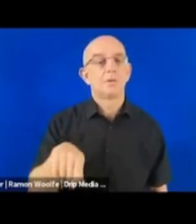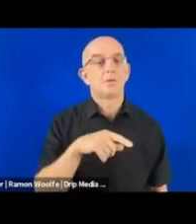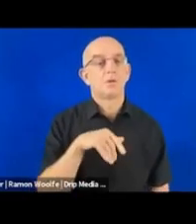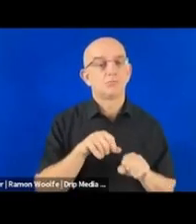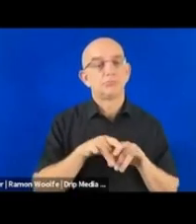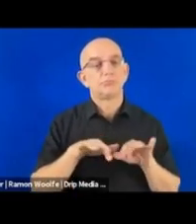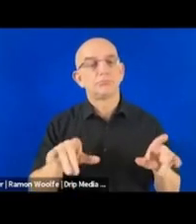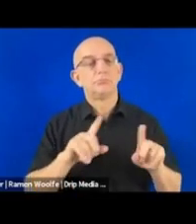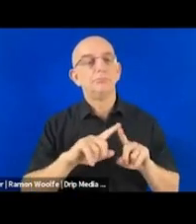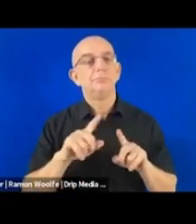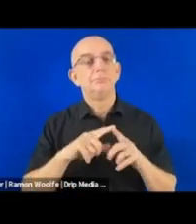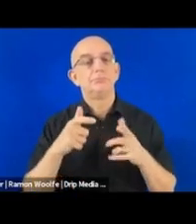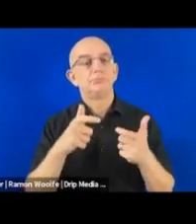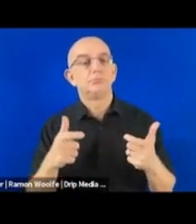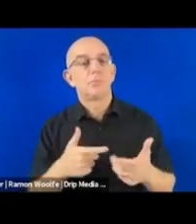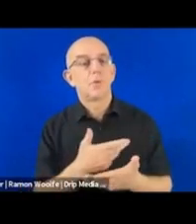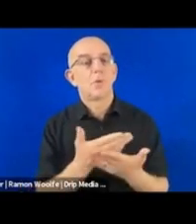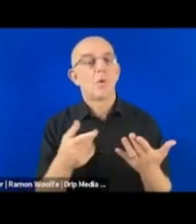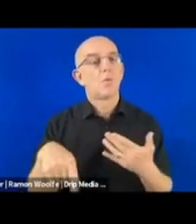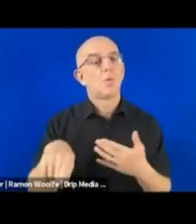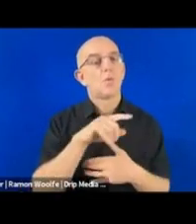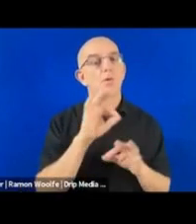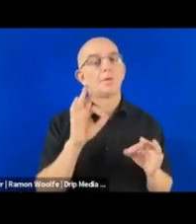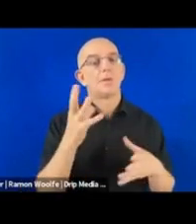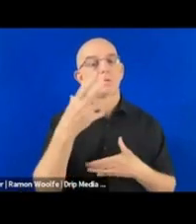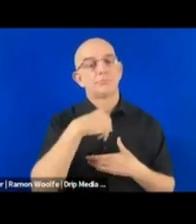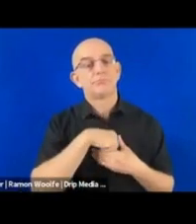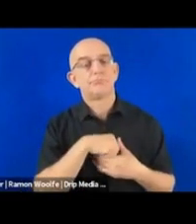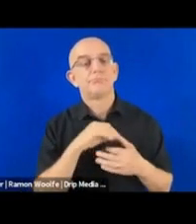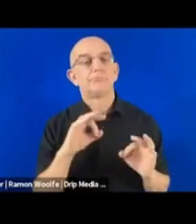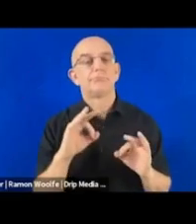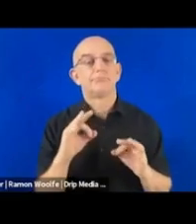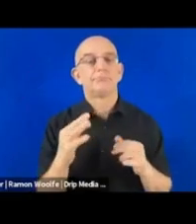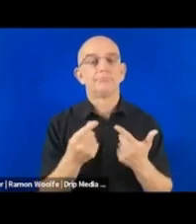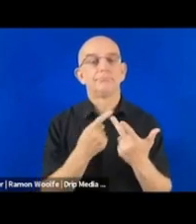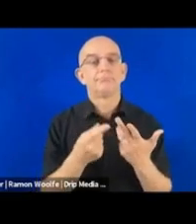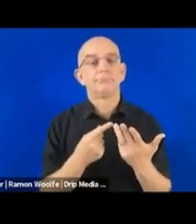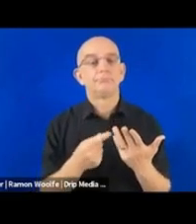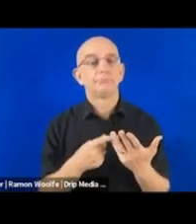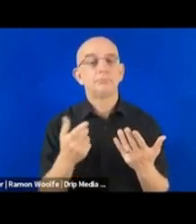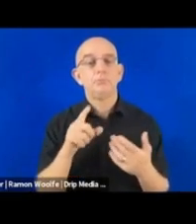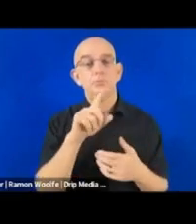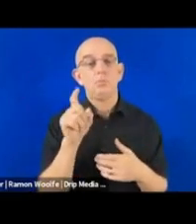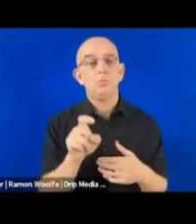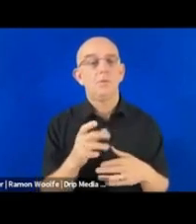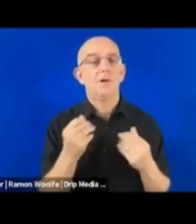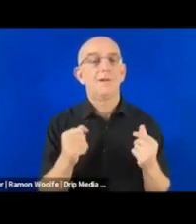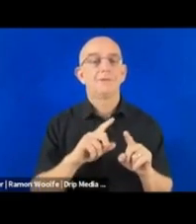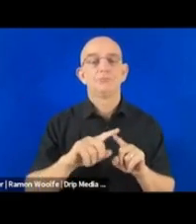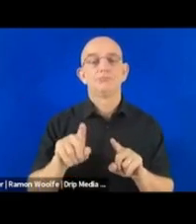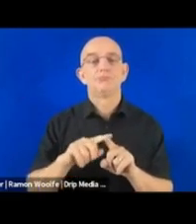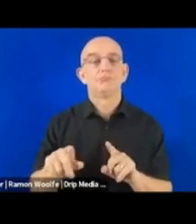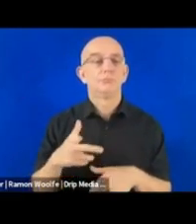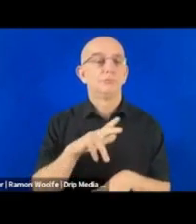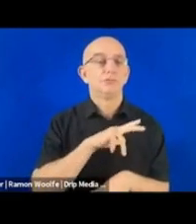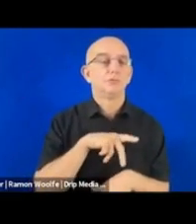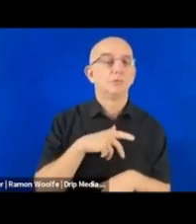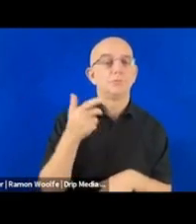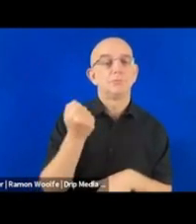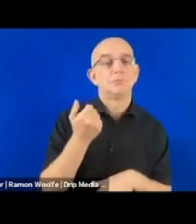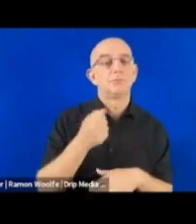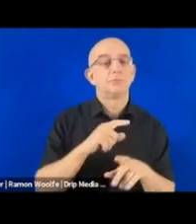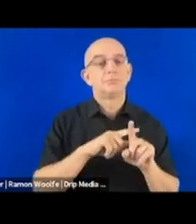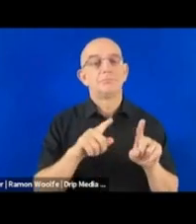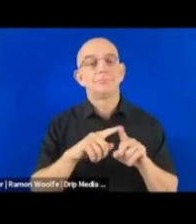So I'll move on to some of the steps that we have taken to actualize the partnerships. So number 1,